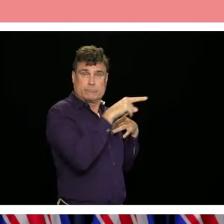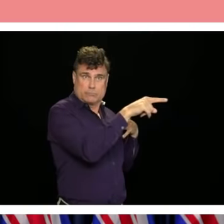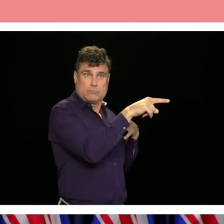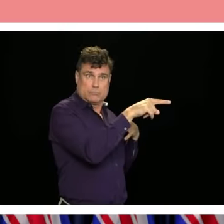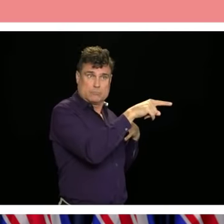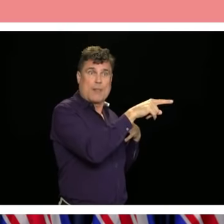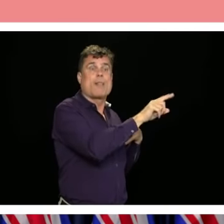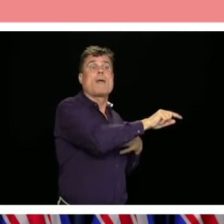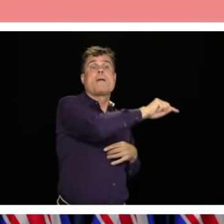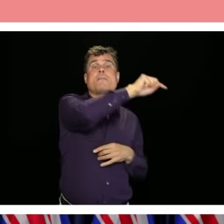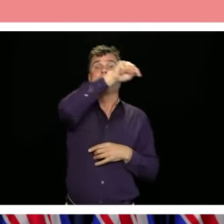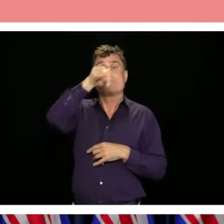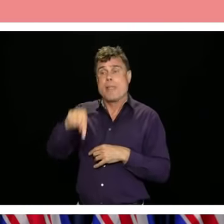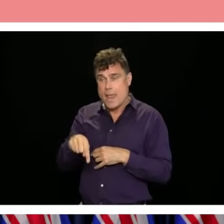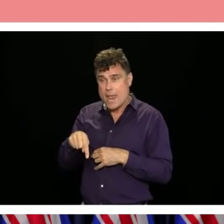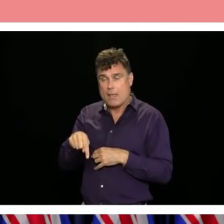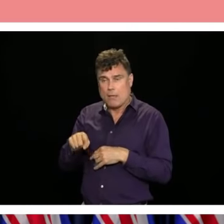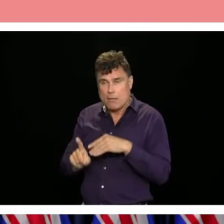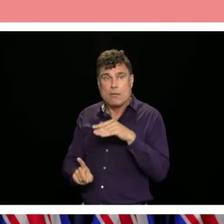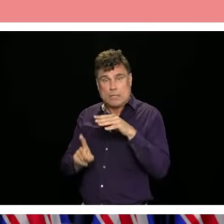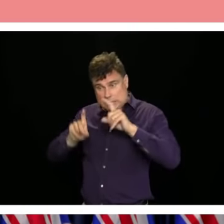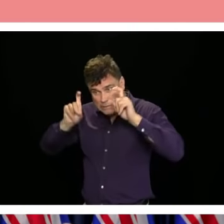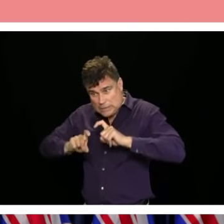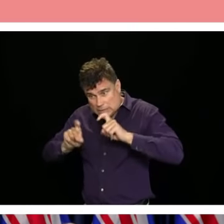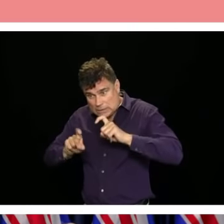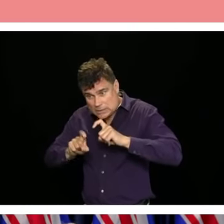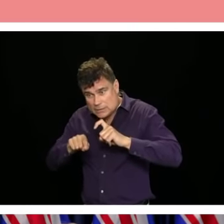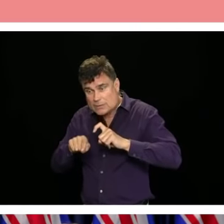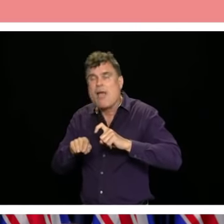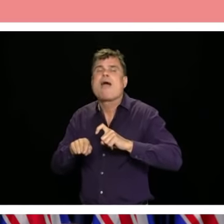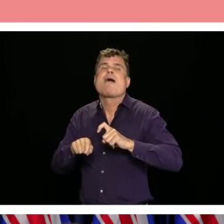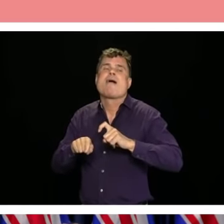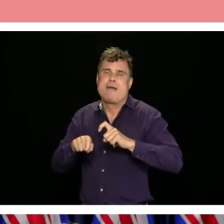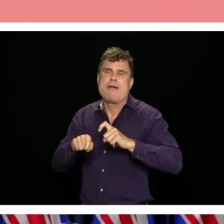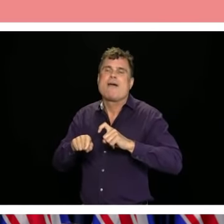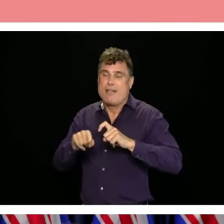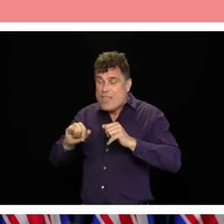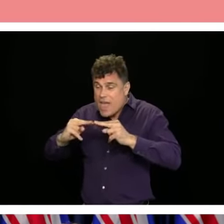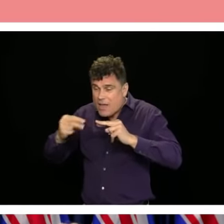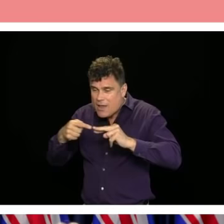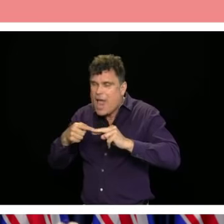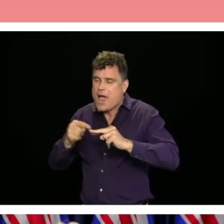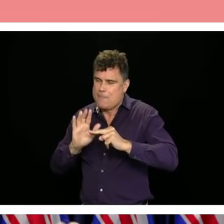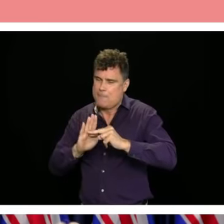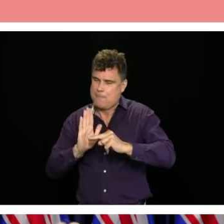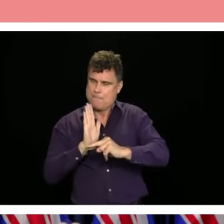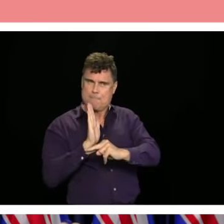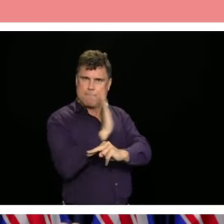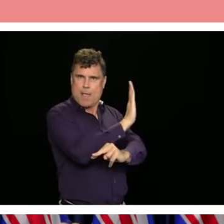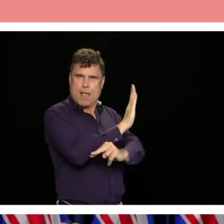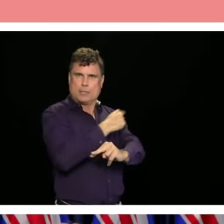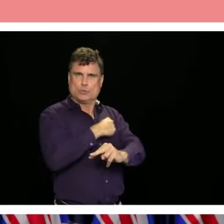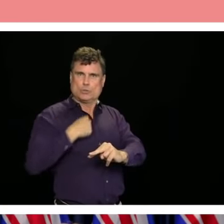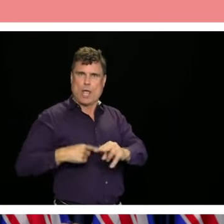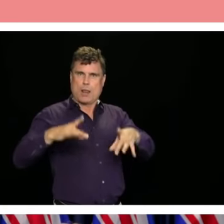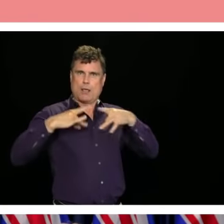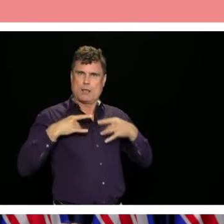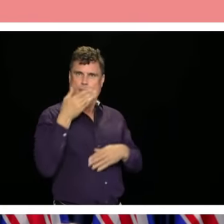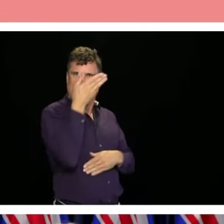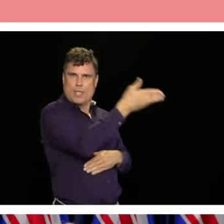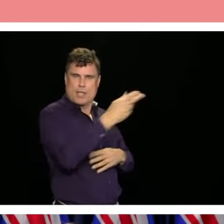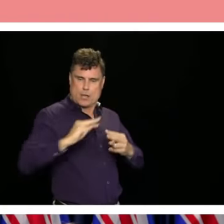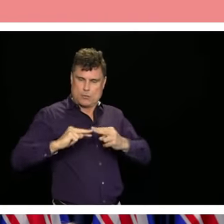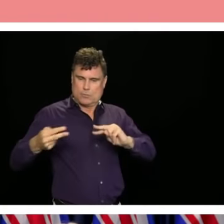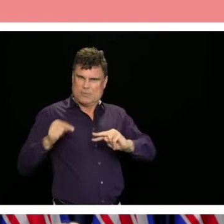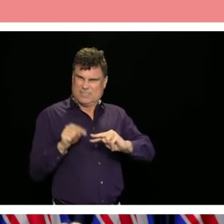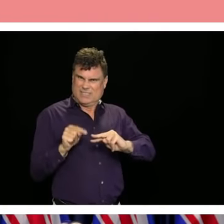this, what we call the B3 lineage, so mainly from China. Not surprisingly, that is where our importations came